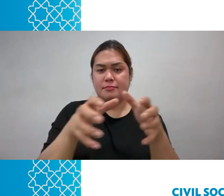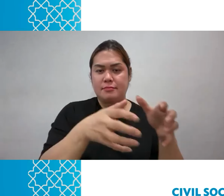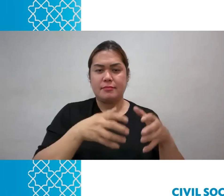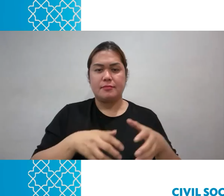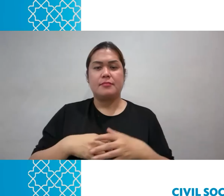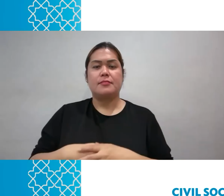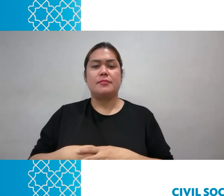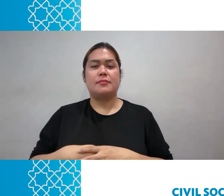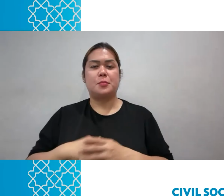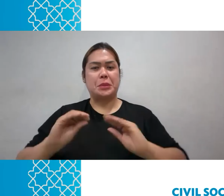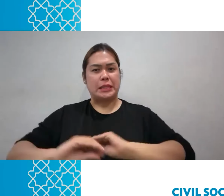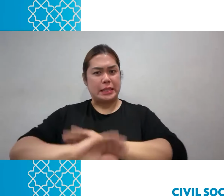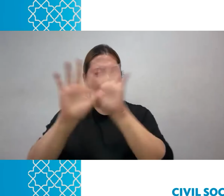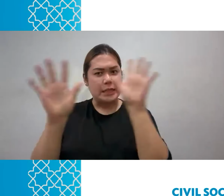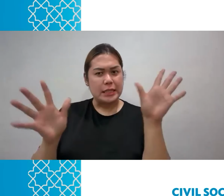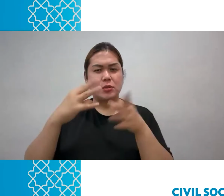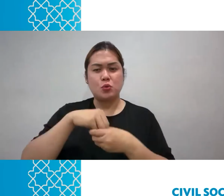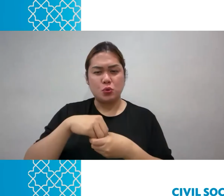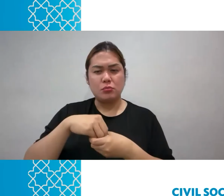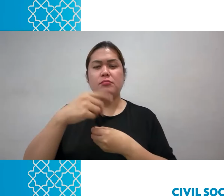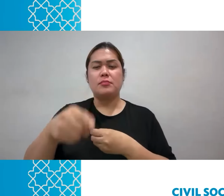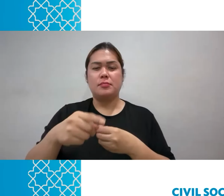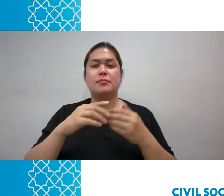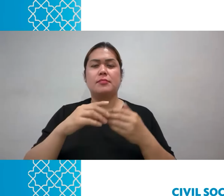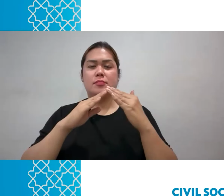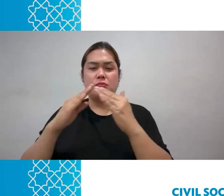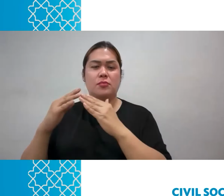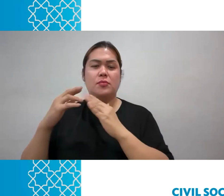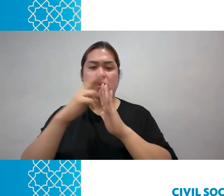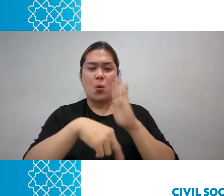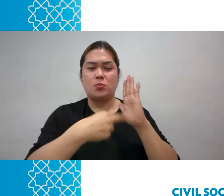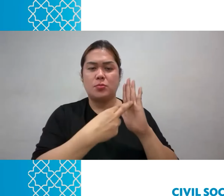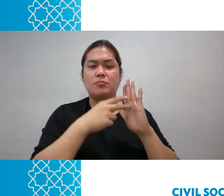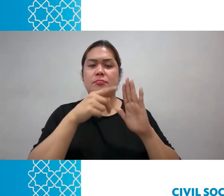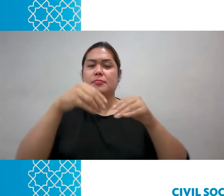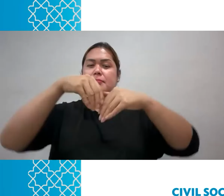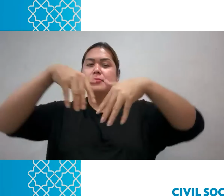community role in the frameworks and a loan criteria. We know